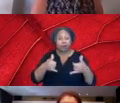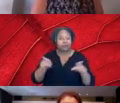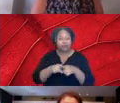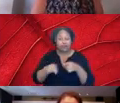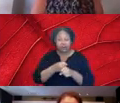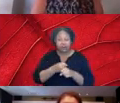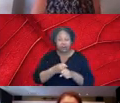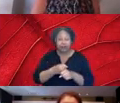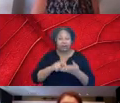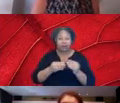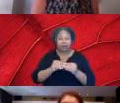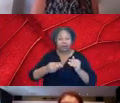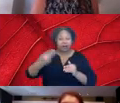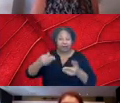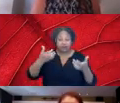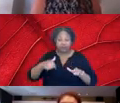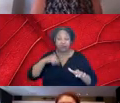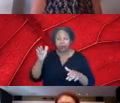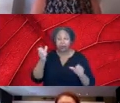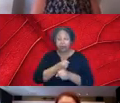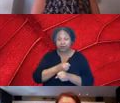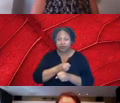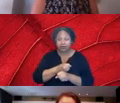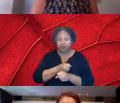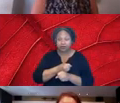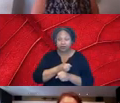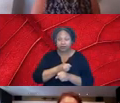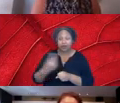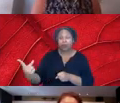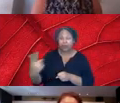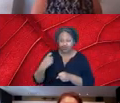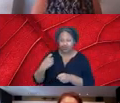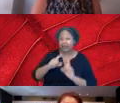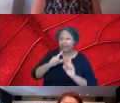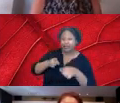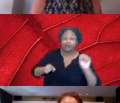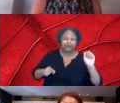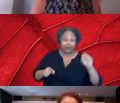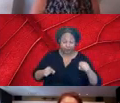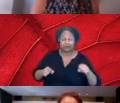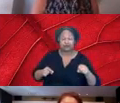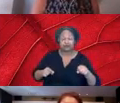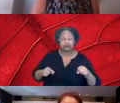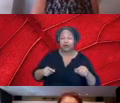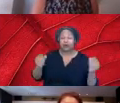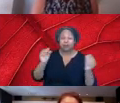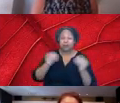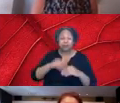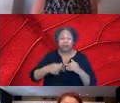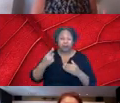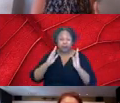So yes, you can definitely have multiple people nominate you or your collective. It doesn't necessarily mean you're going to